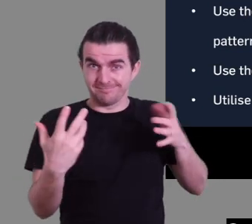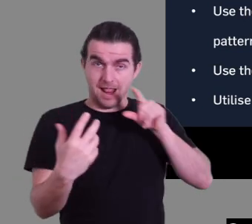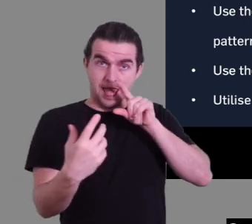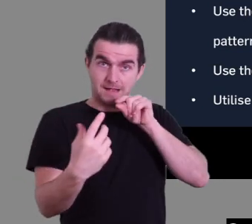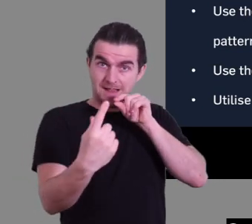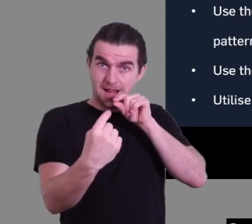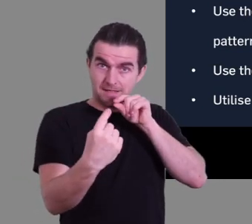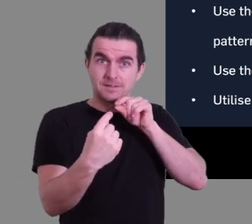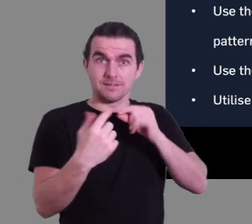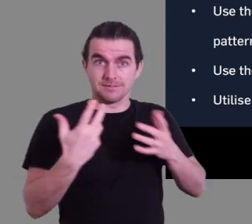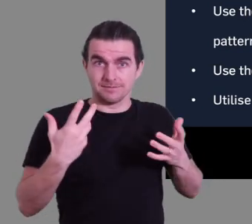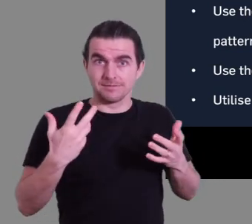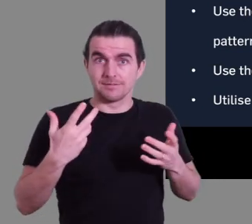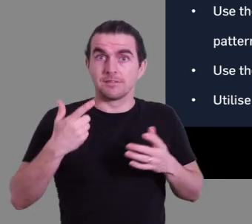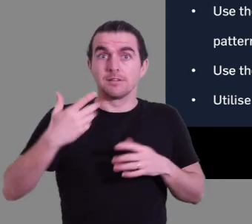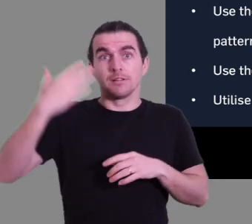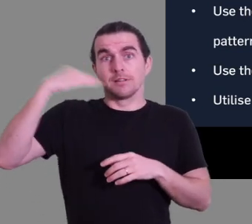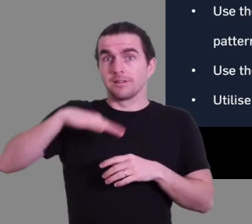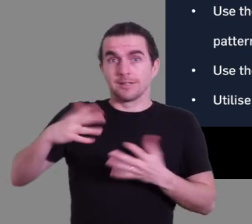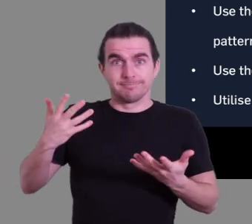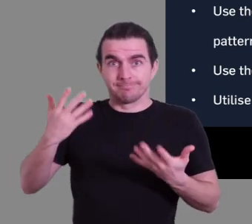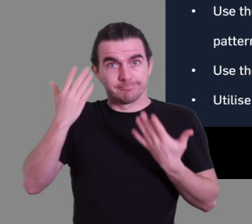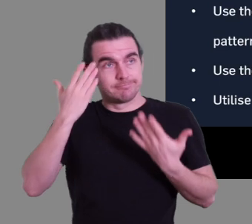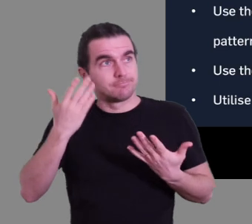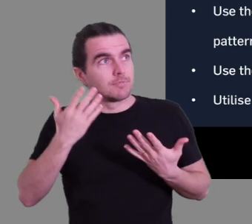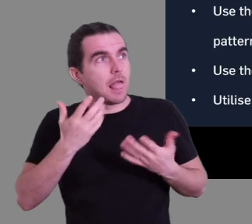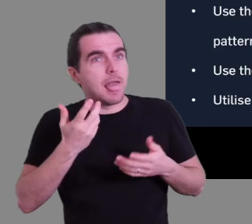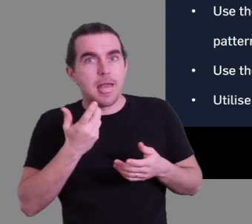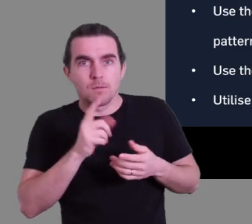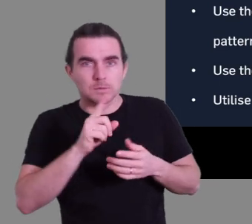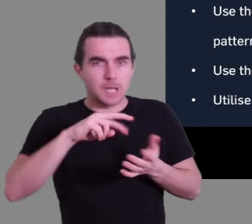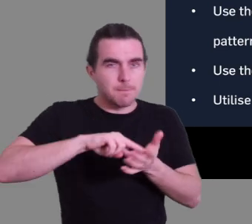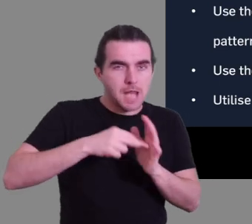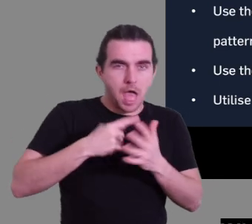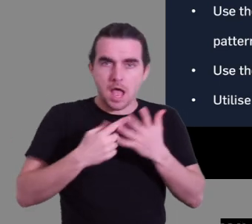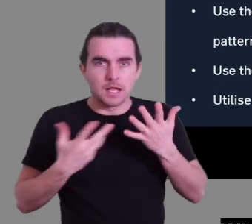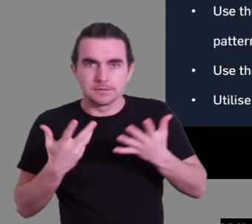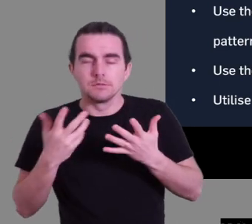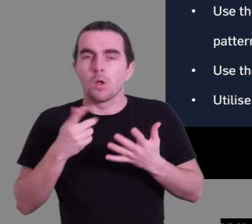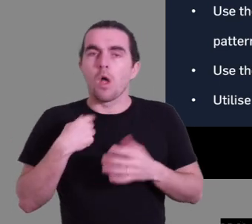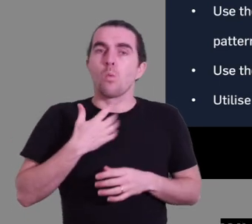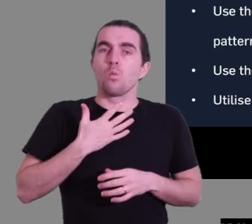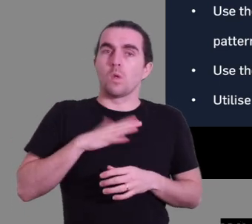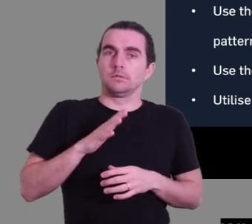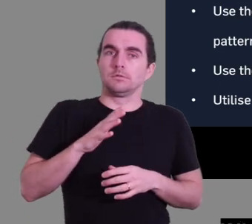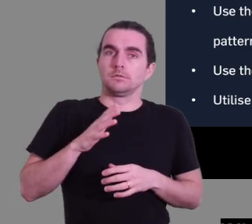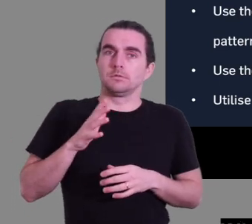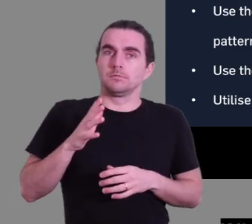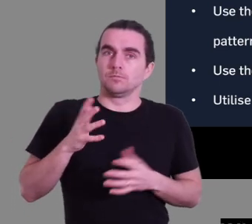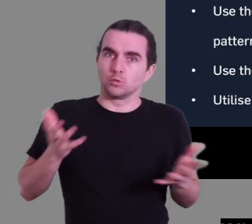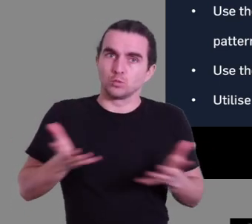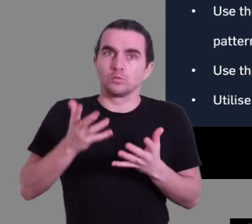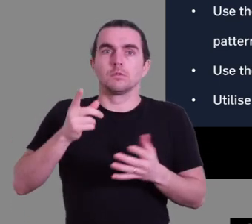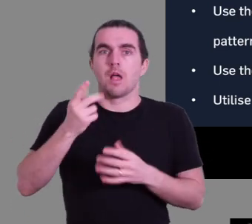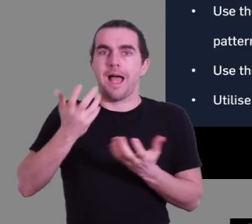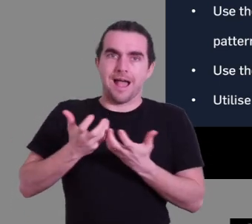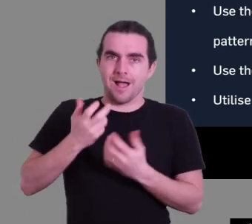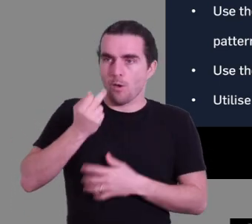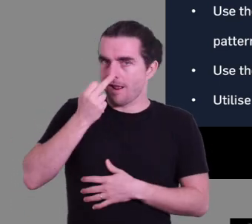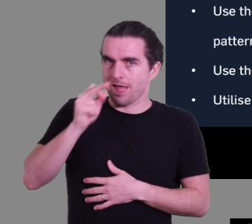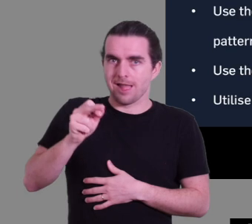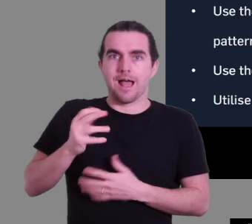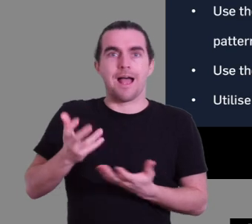always before, then the kids they're just following a game plan. Whereas what we really want is cunning players who can